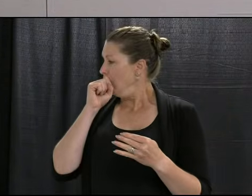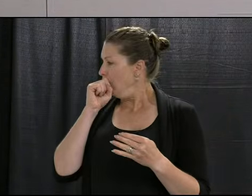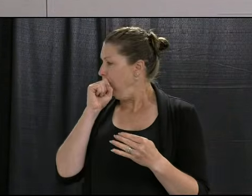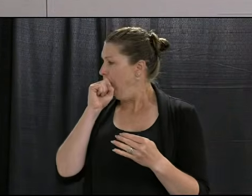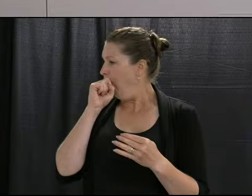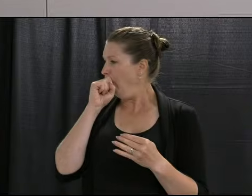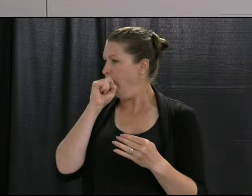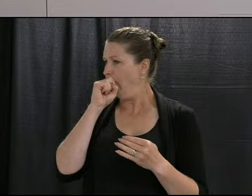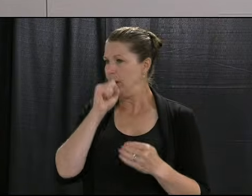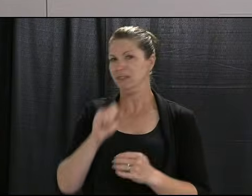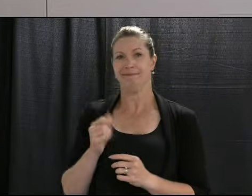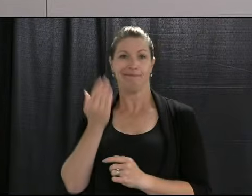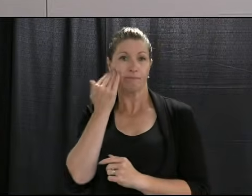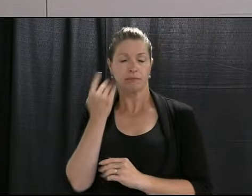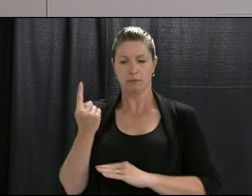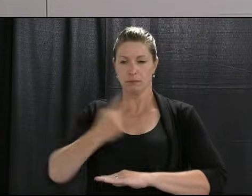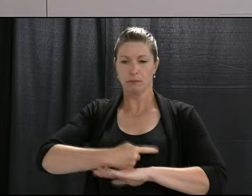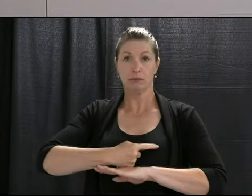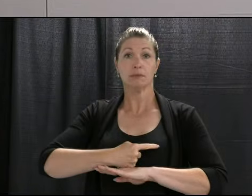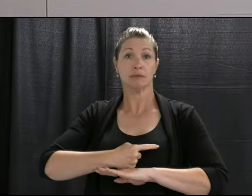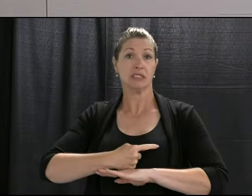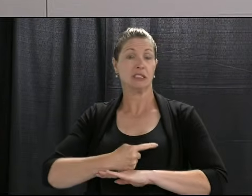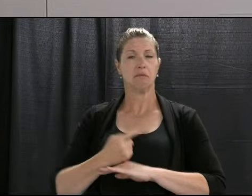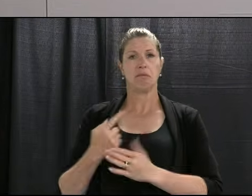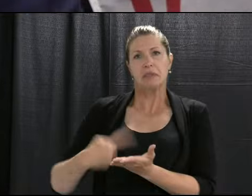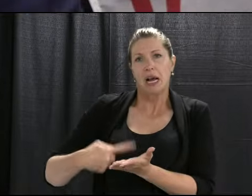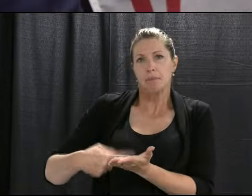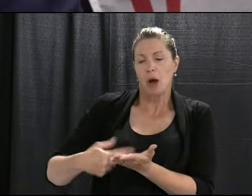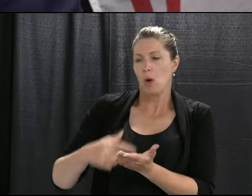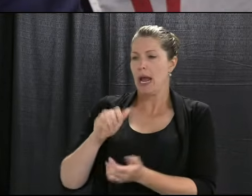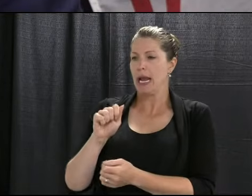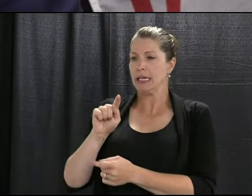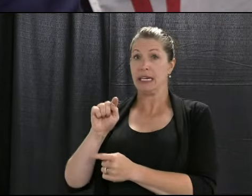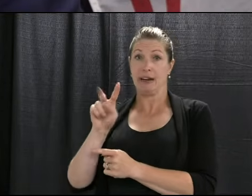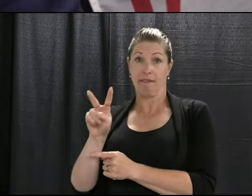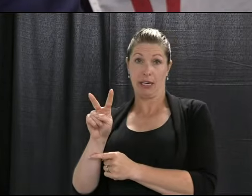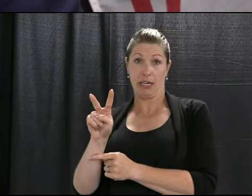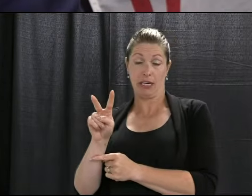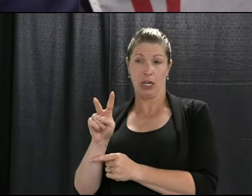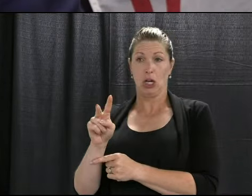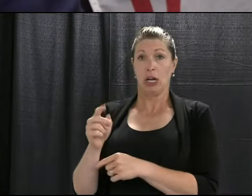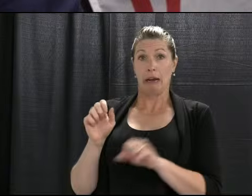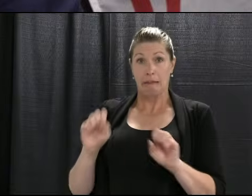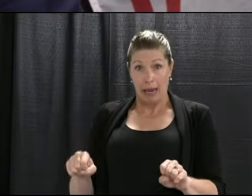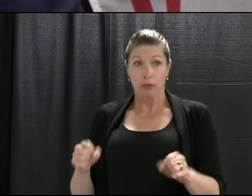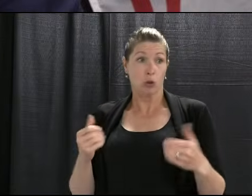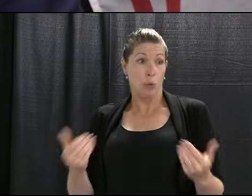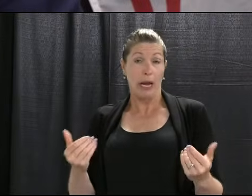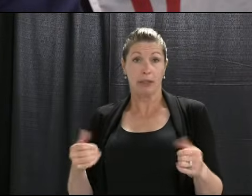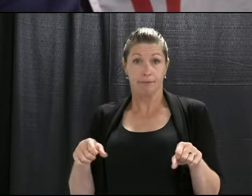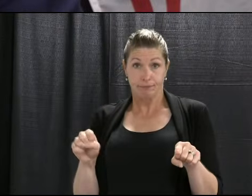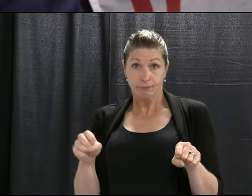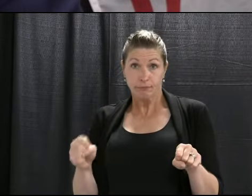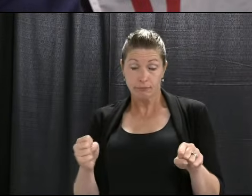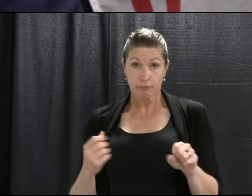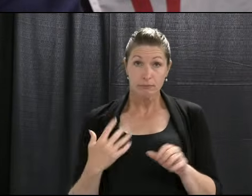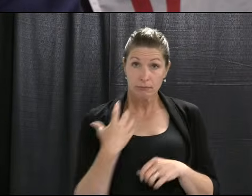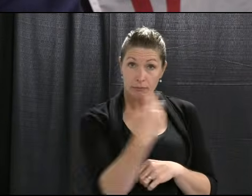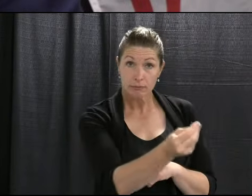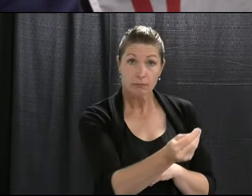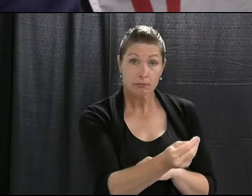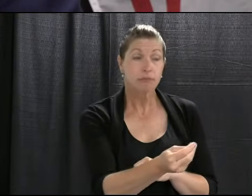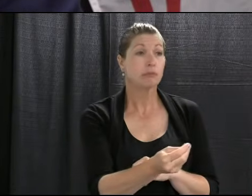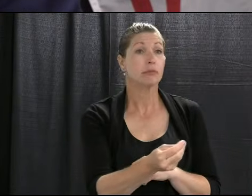particular, a lot of the reach outs to me have been around ATVs and ATV use and what they can do. And so I just want to remind the viewers that